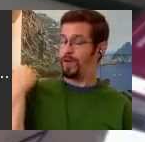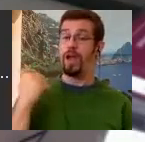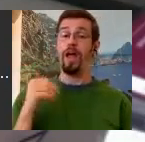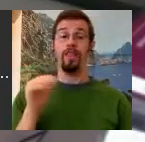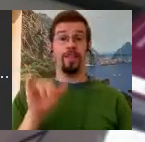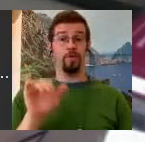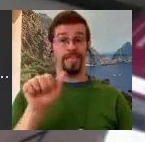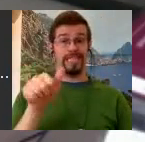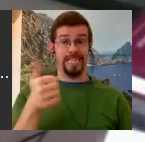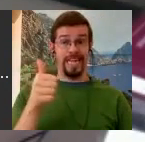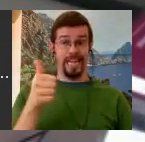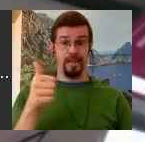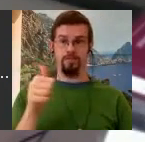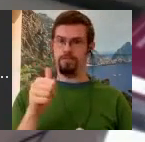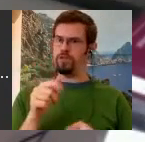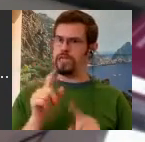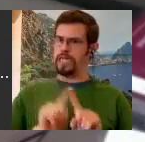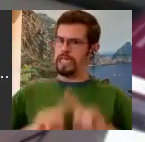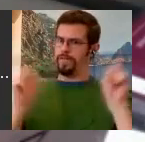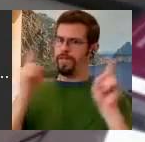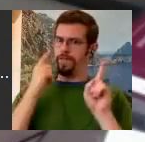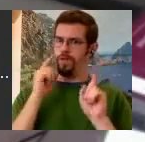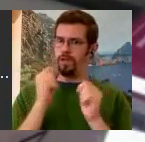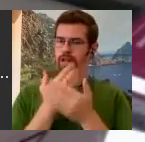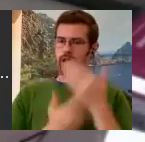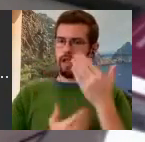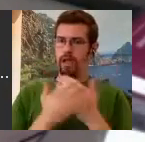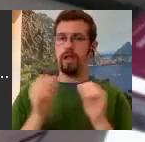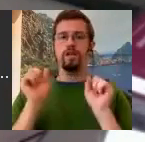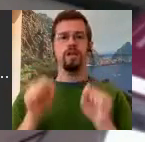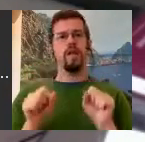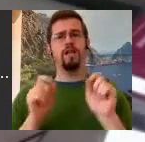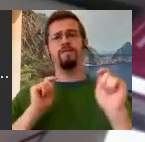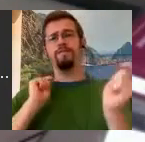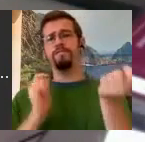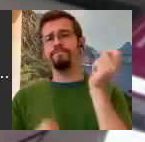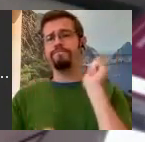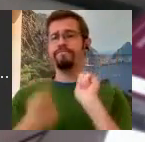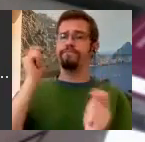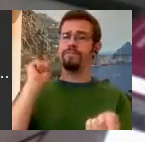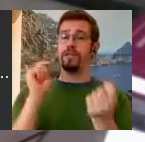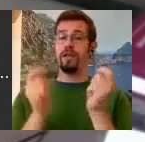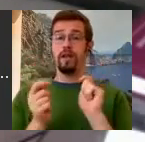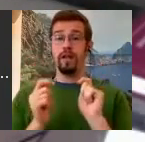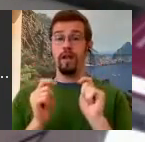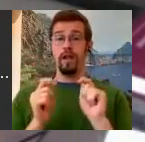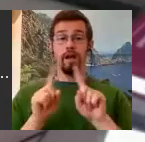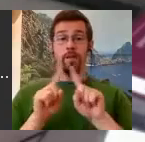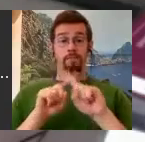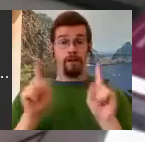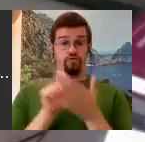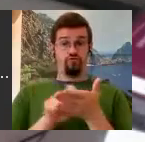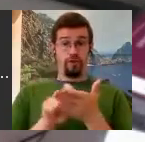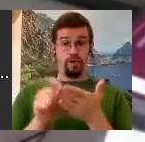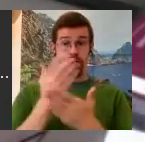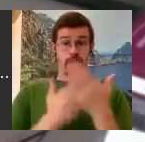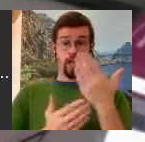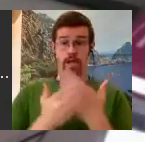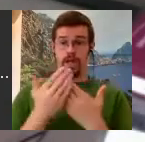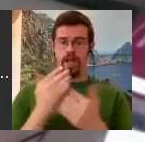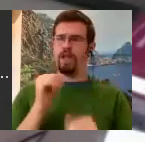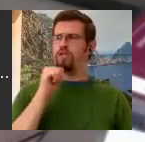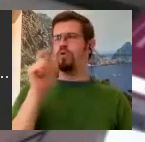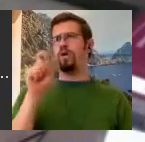when you write by hand, because then you have much more flexibility. But when you're writing by hand, you don't have to memorize all